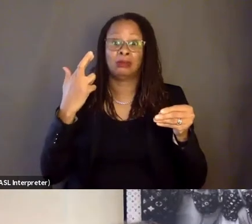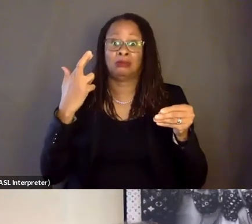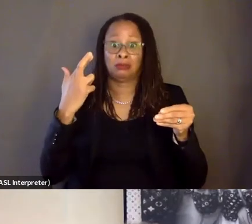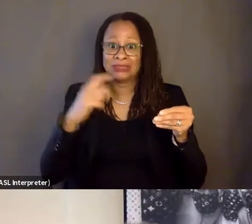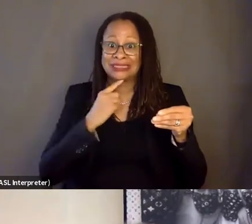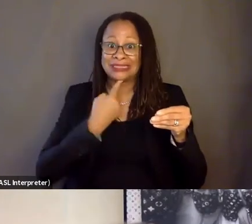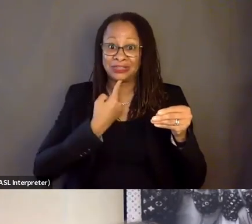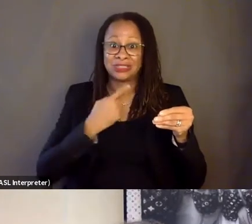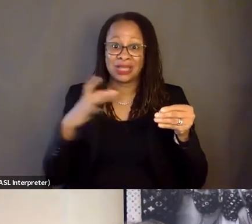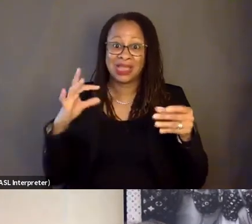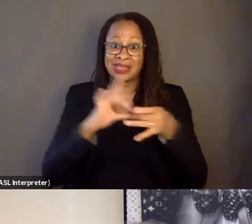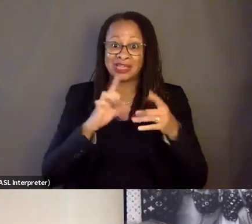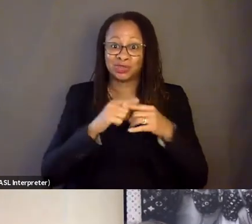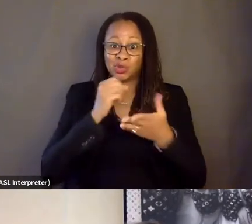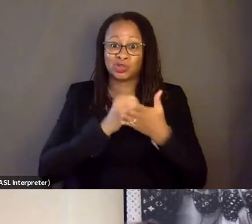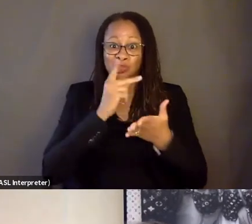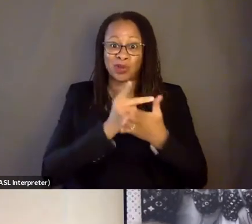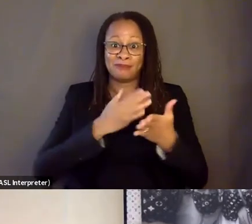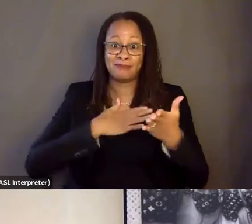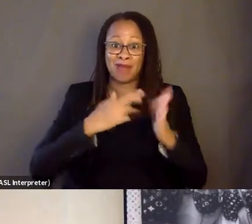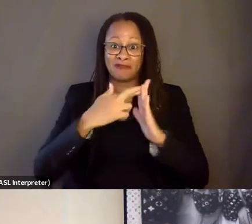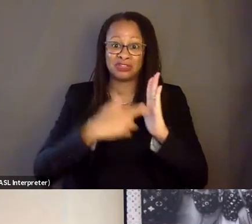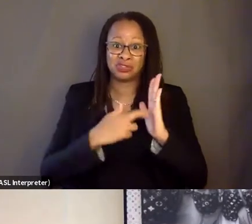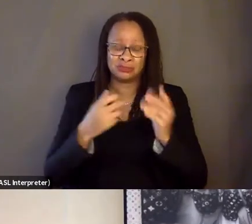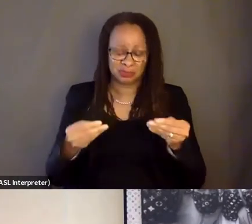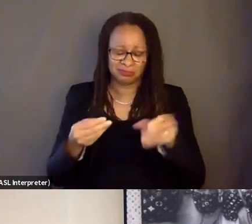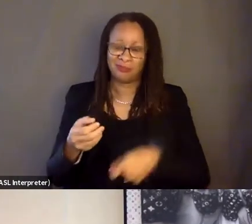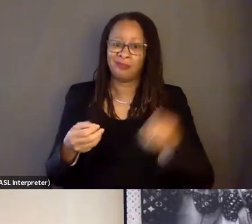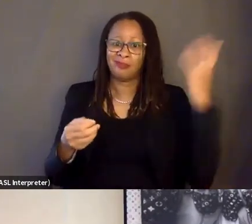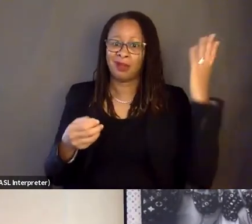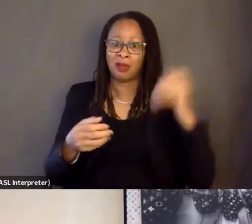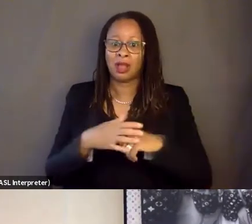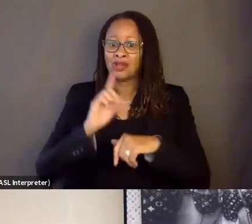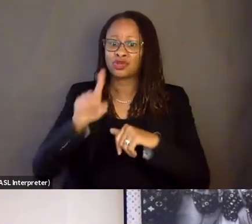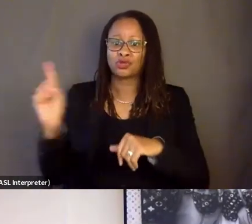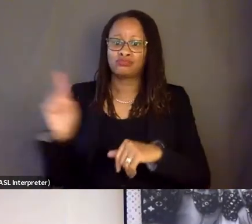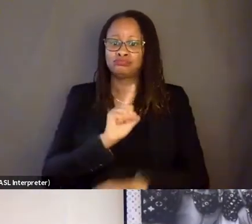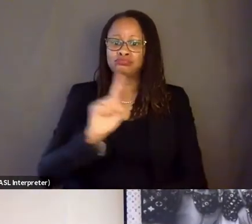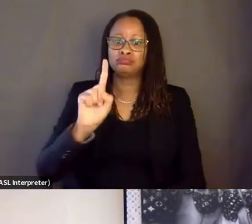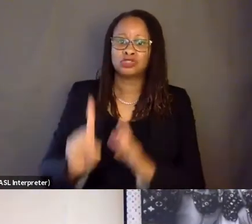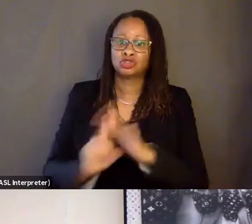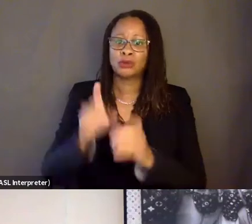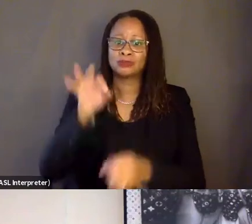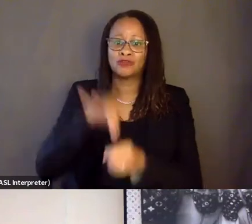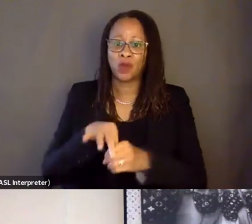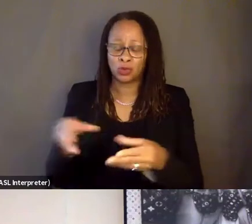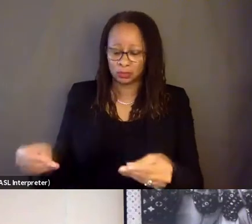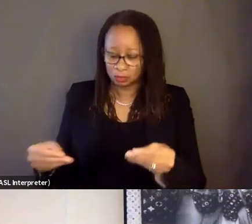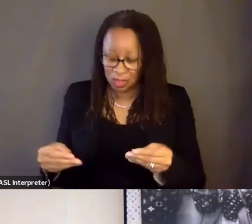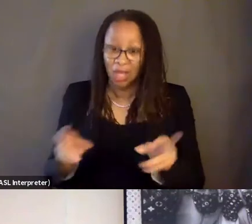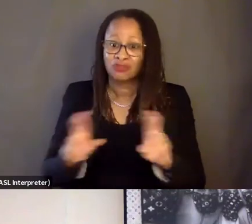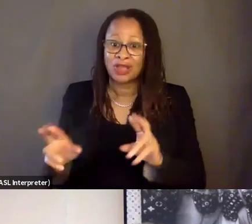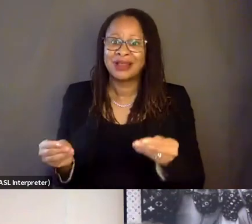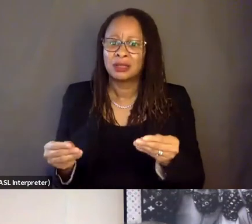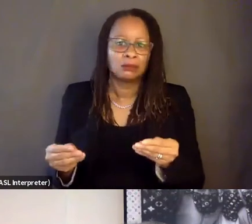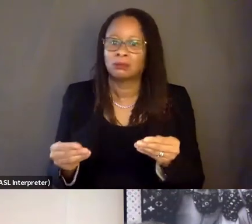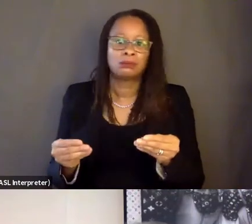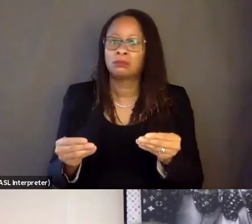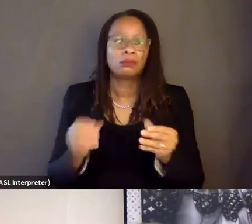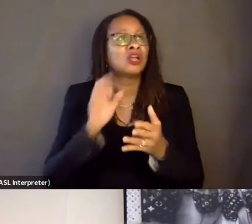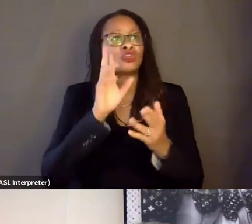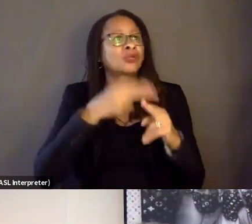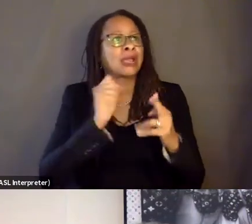to confirming your registration. And then you go to vote and they're like, well, no, you've been purged, and, you know, or you find out